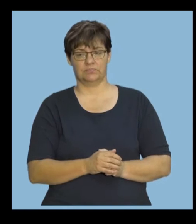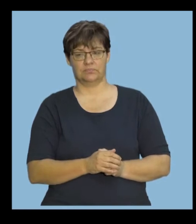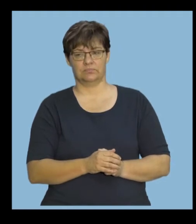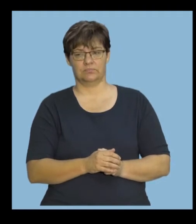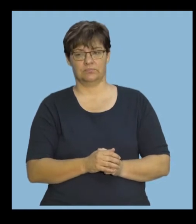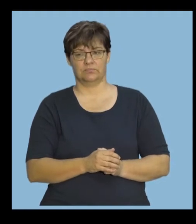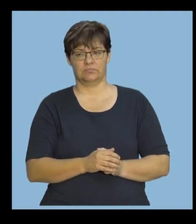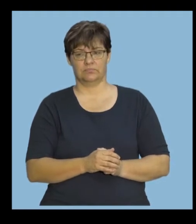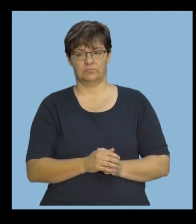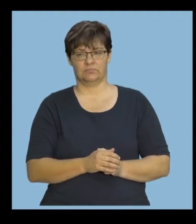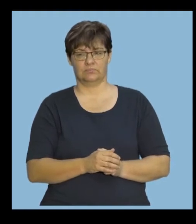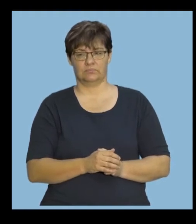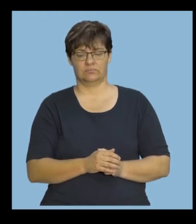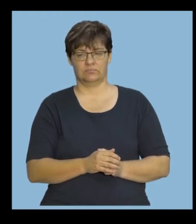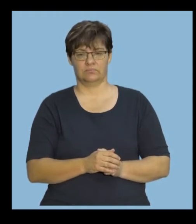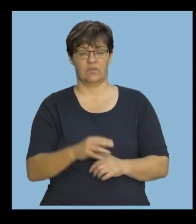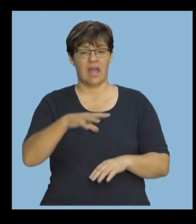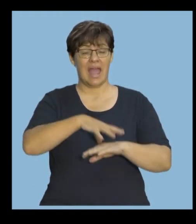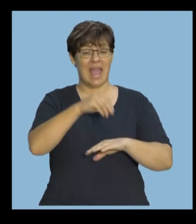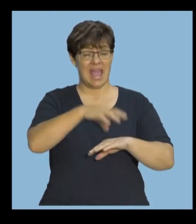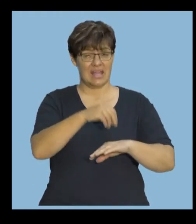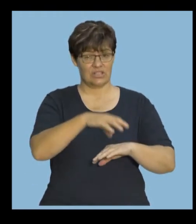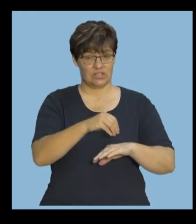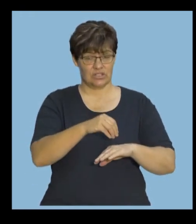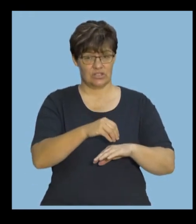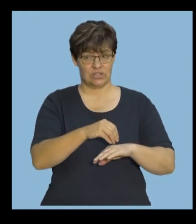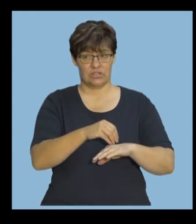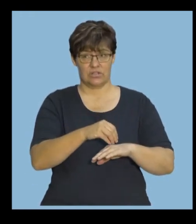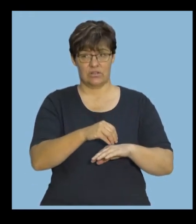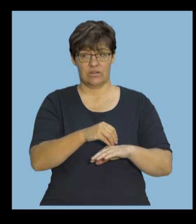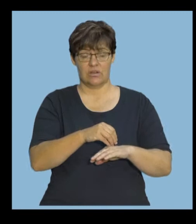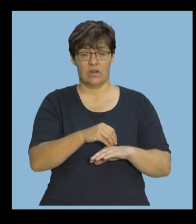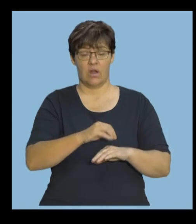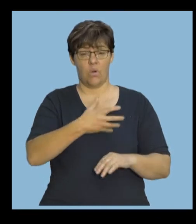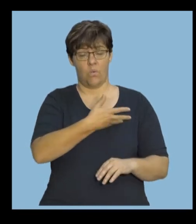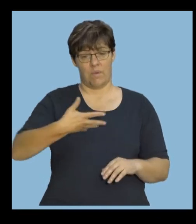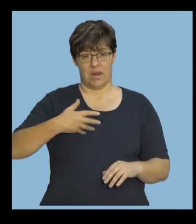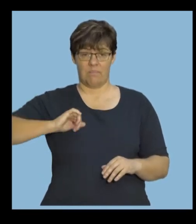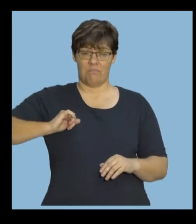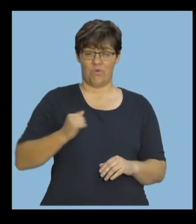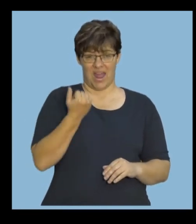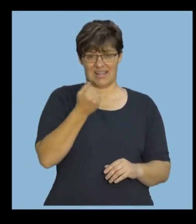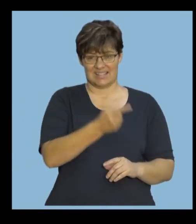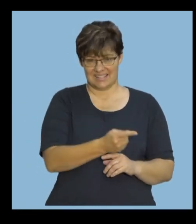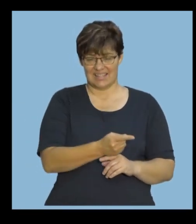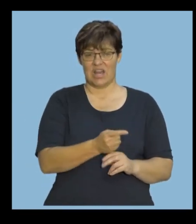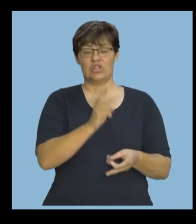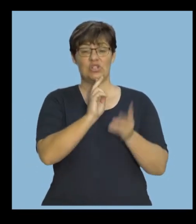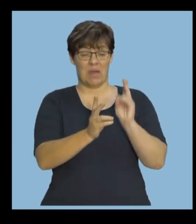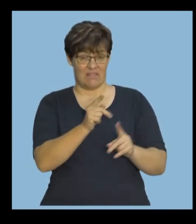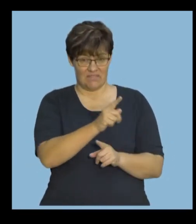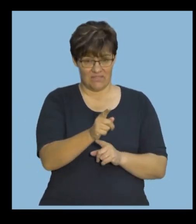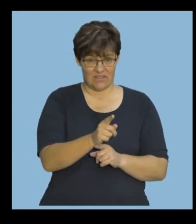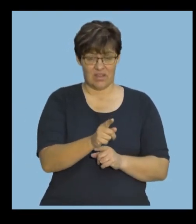So the ordered age of 12 brides marrying at registry office in the same month